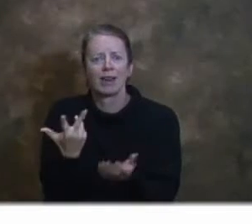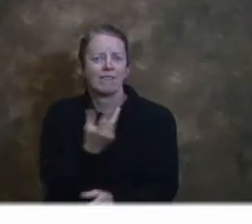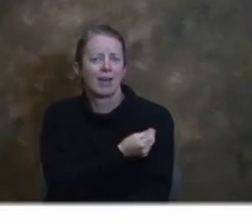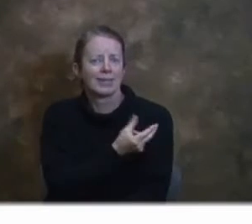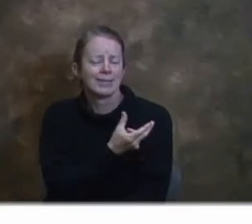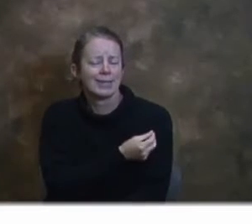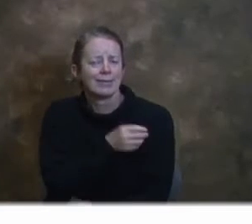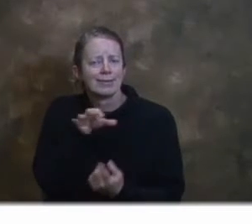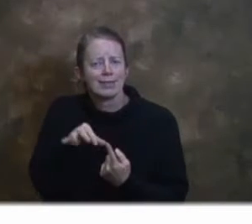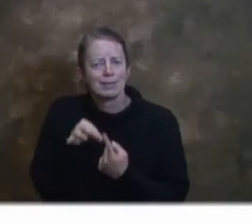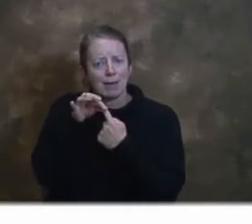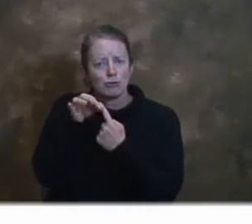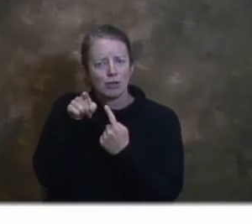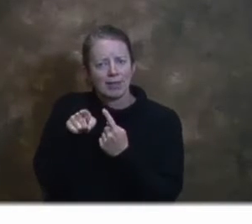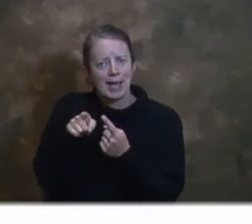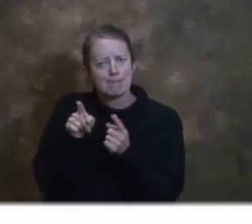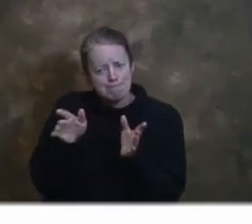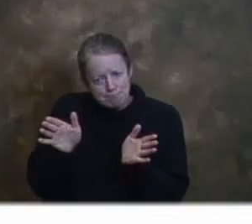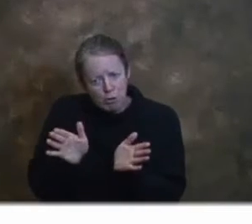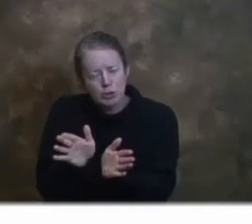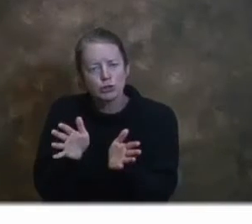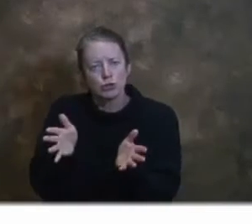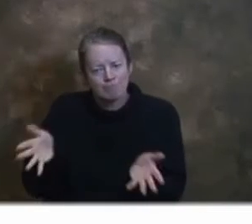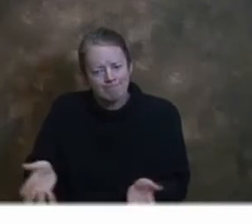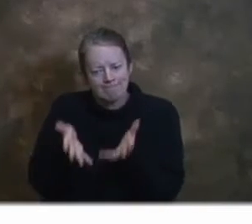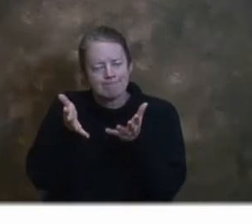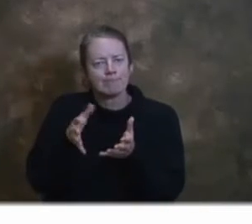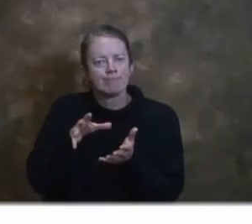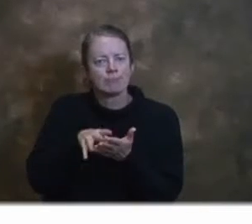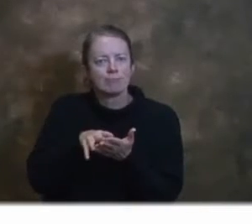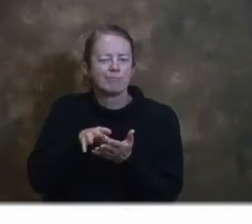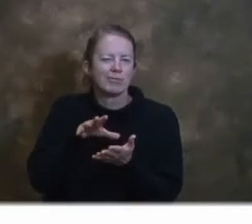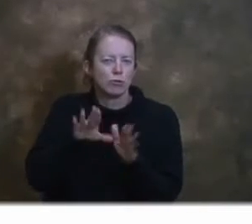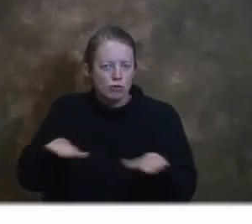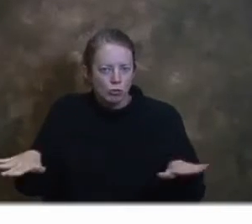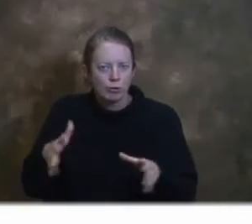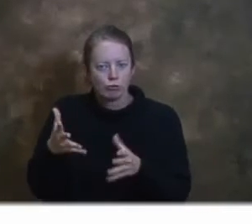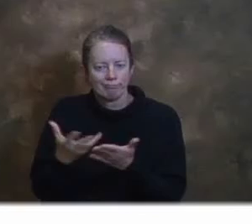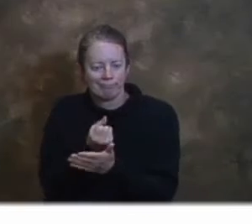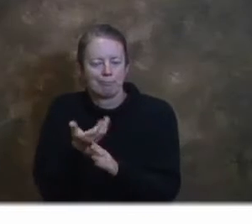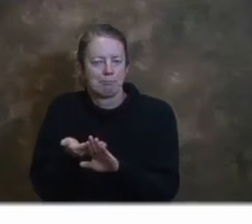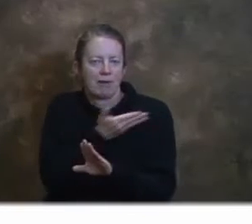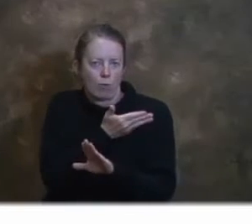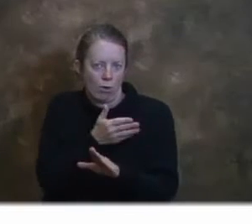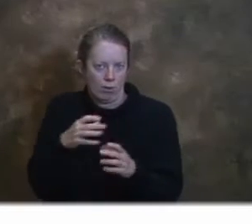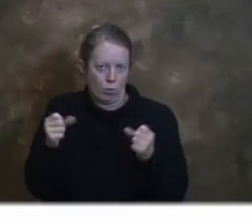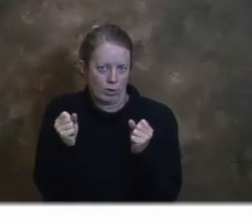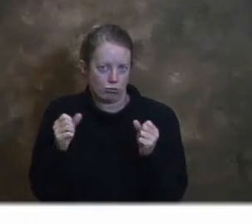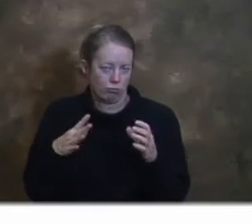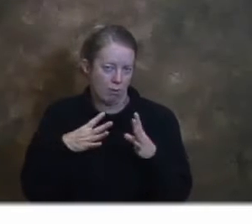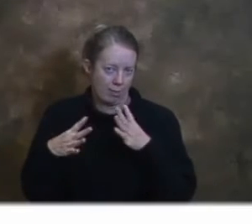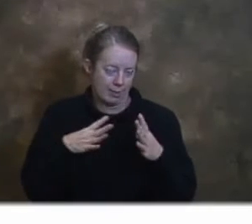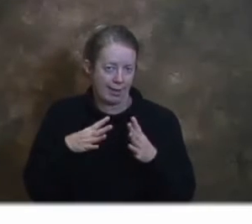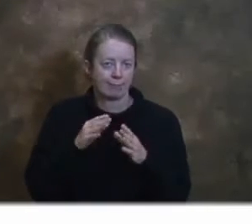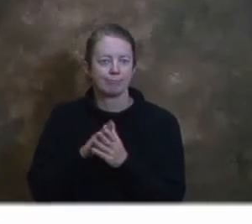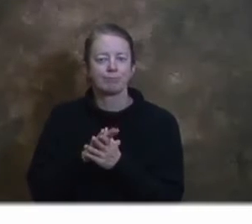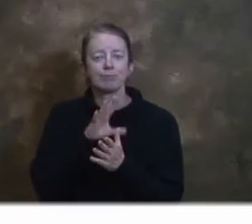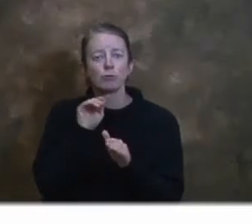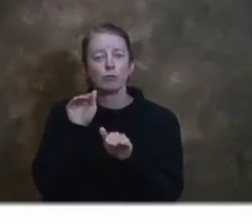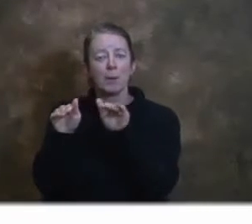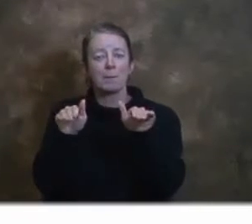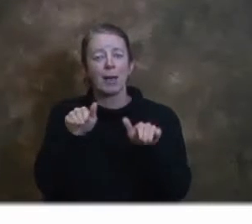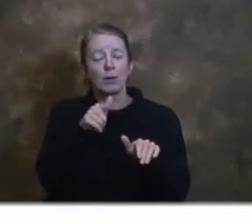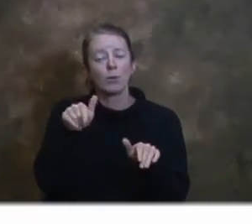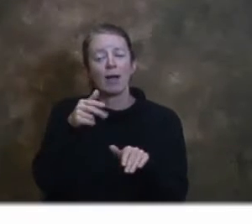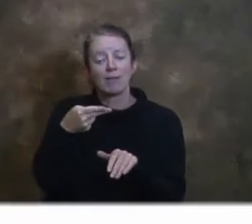that campaign right before the winter holidays, for all their efforts, and did want to remind folks that we have our HHS